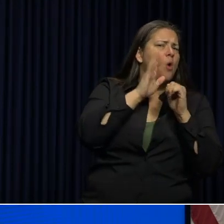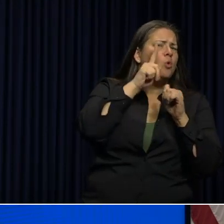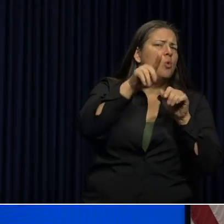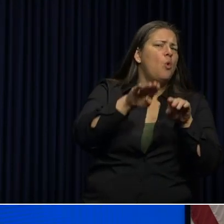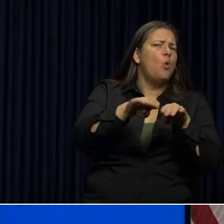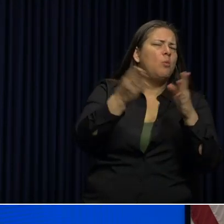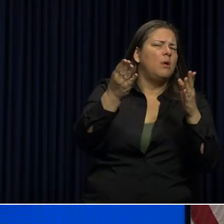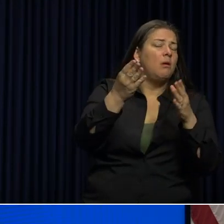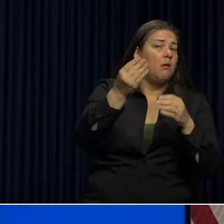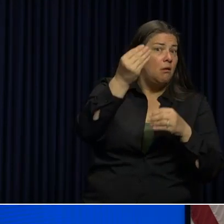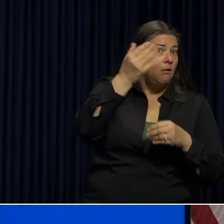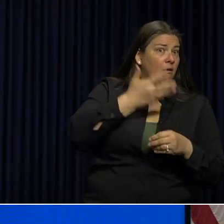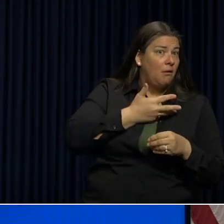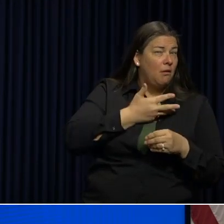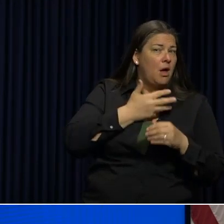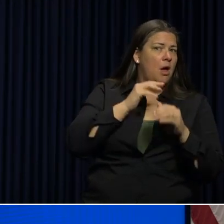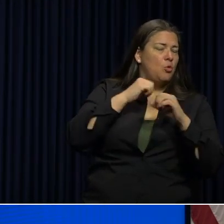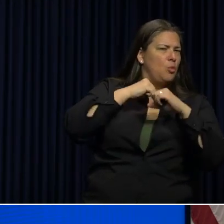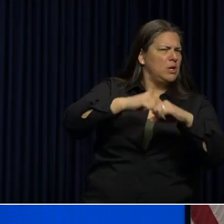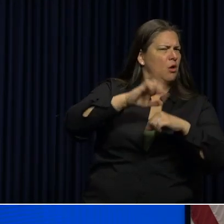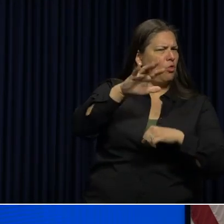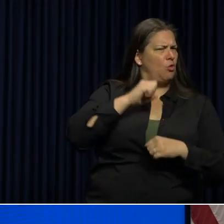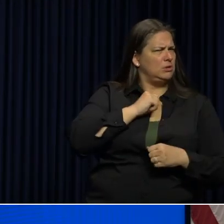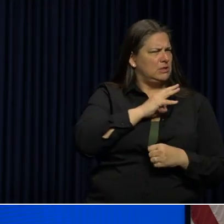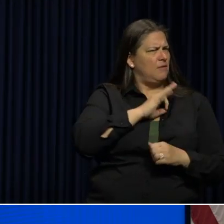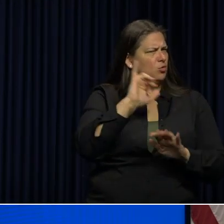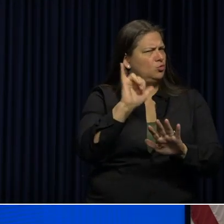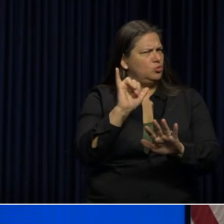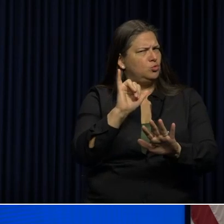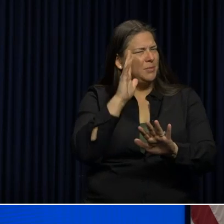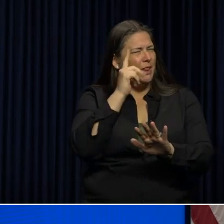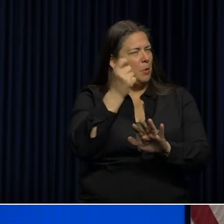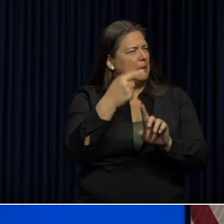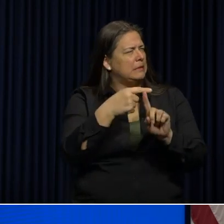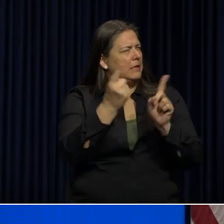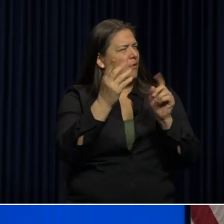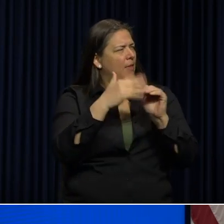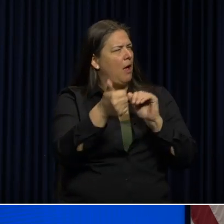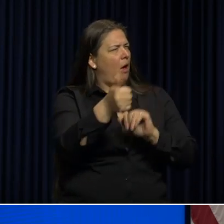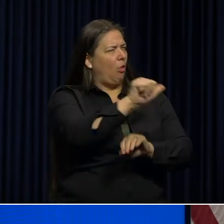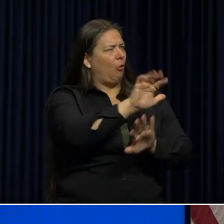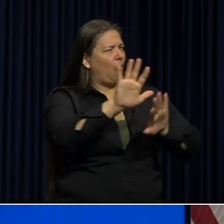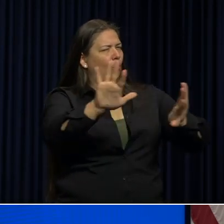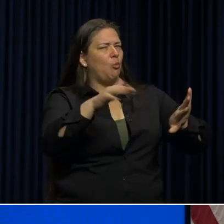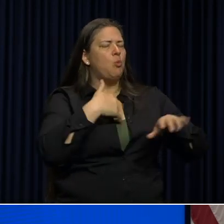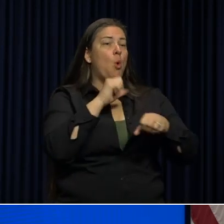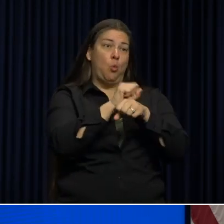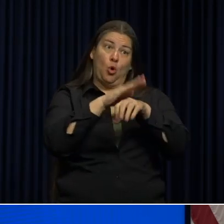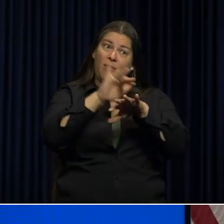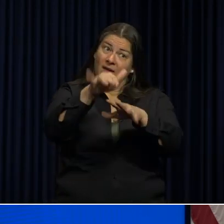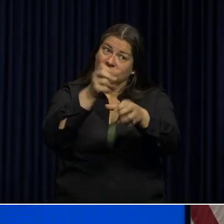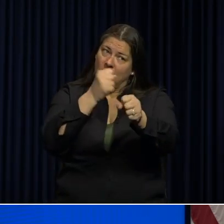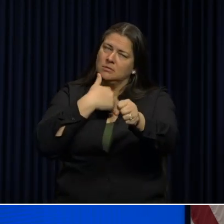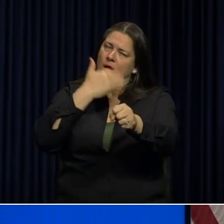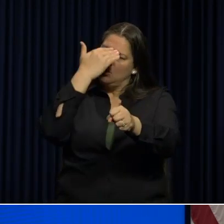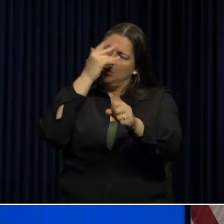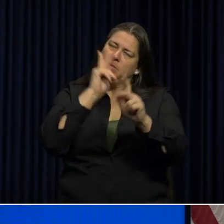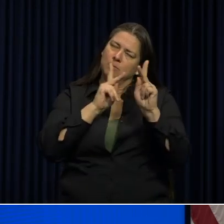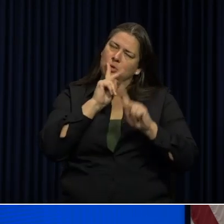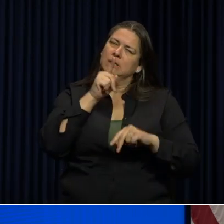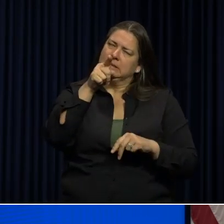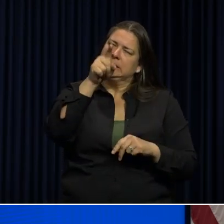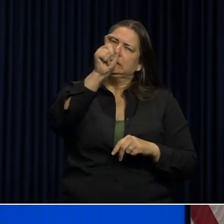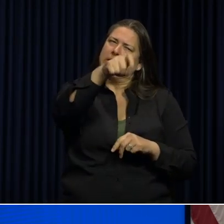little bit different than others, then we want to work towards that as quickly as we can. We know our folks need